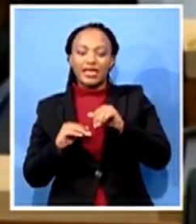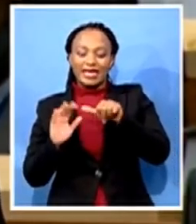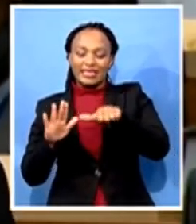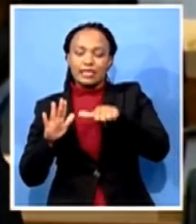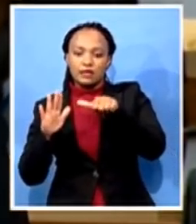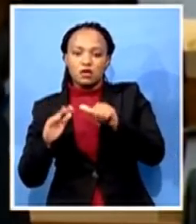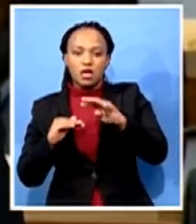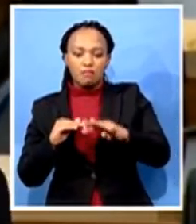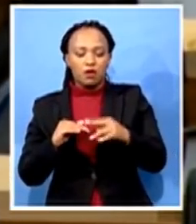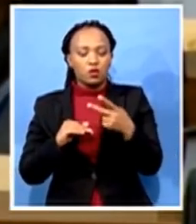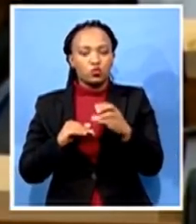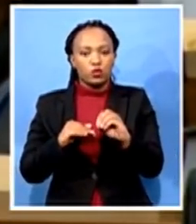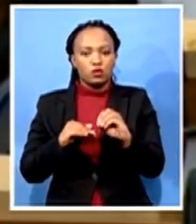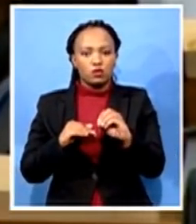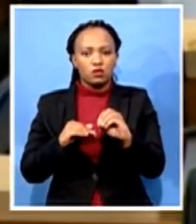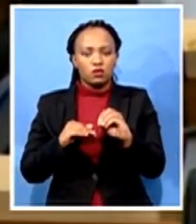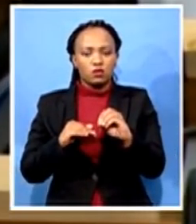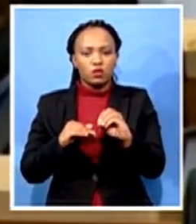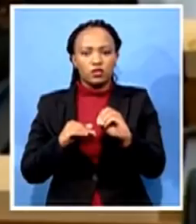the really public record.